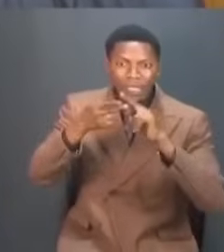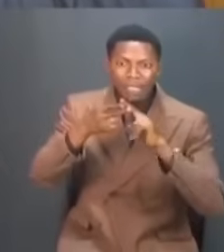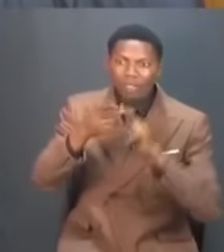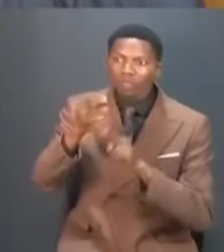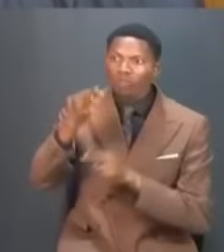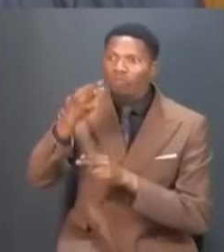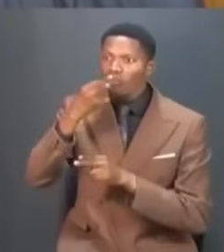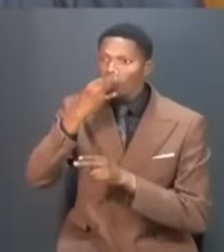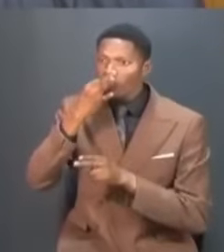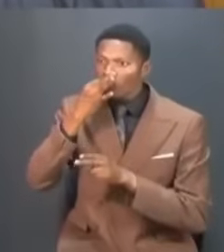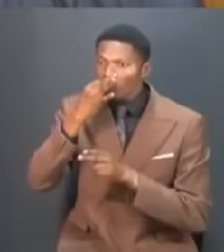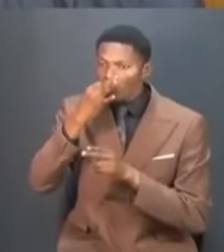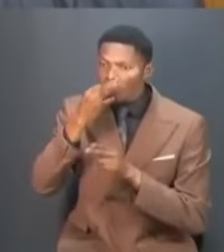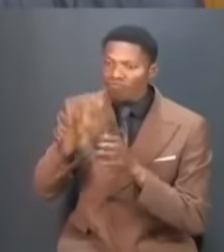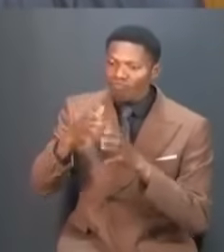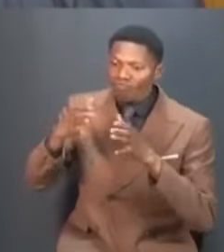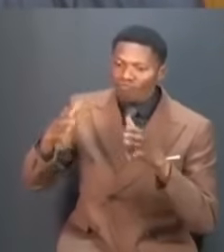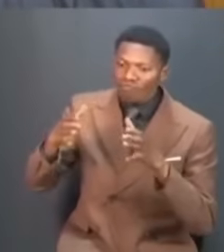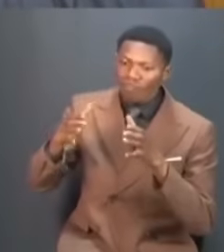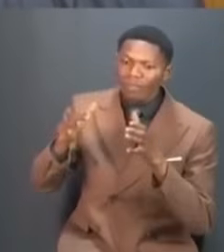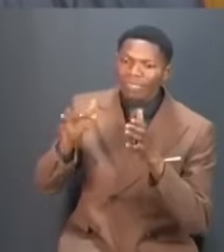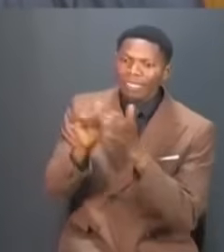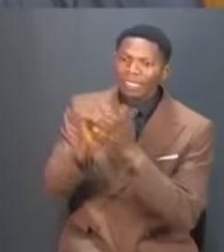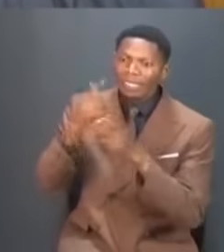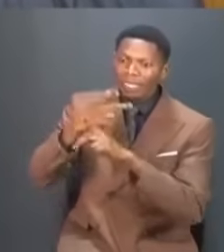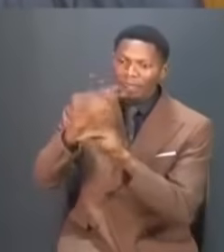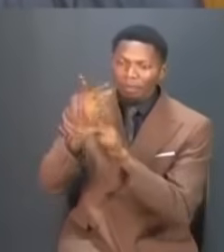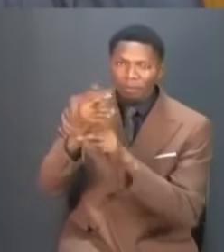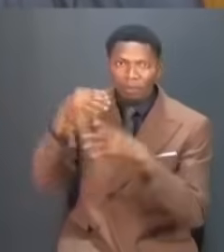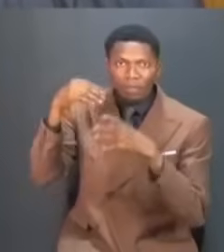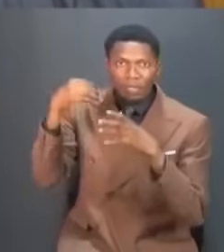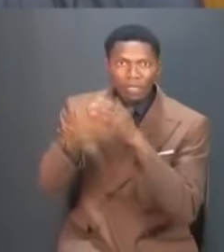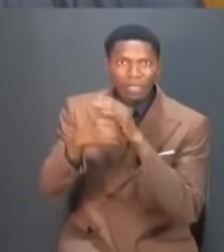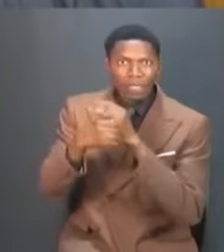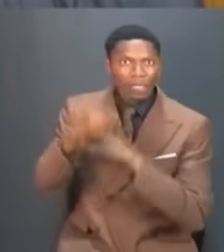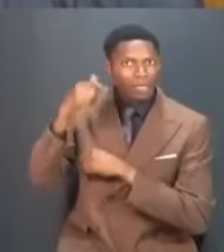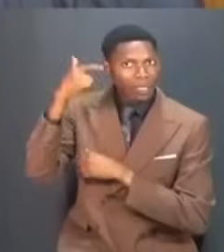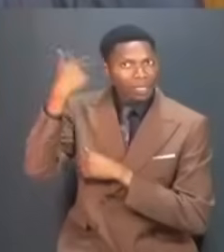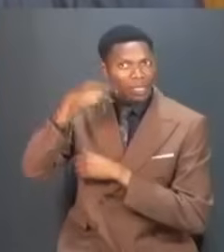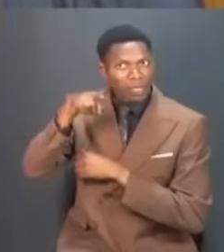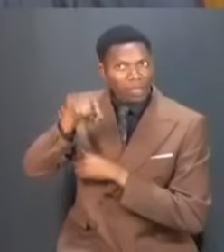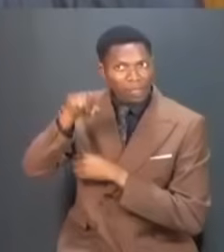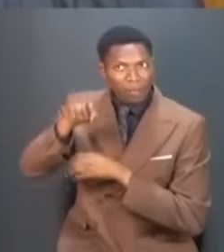is produced in mining areas. Are you aware of that?